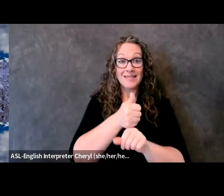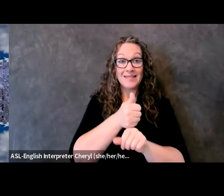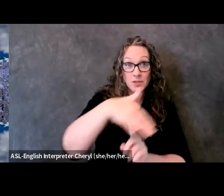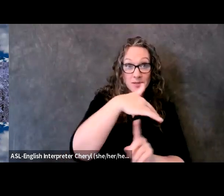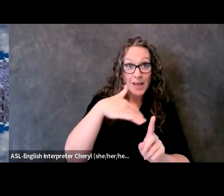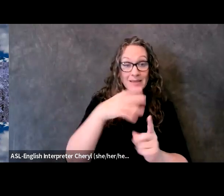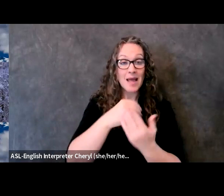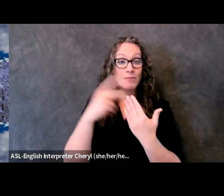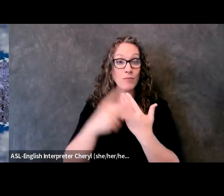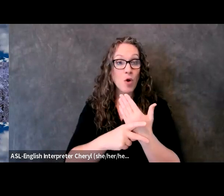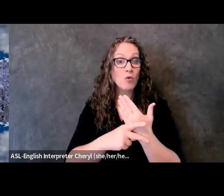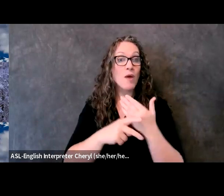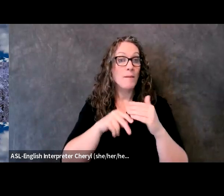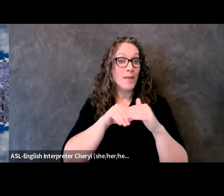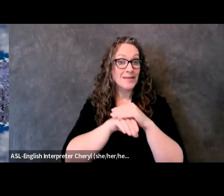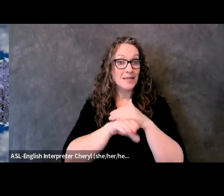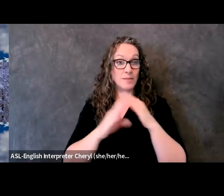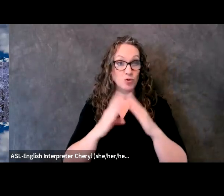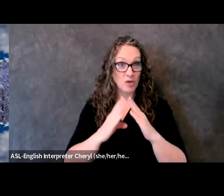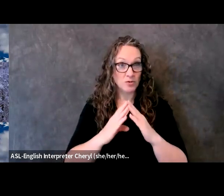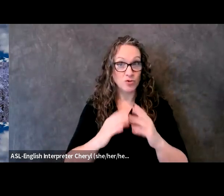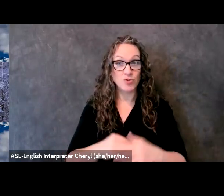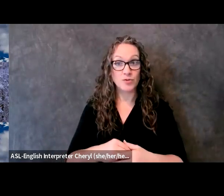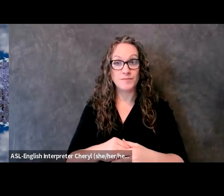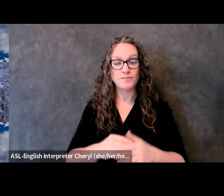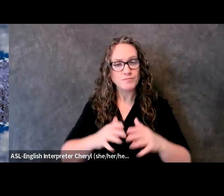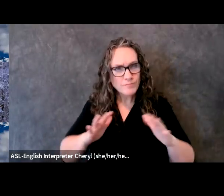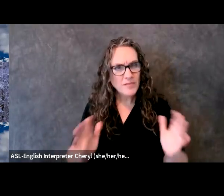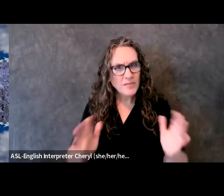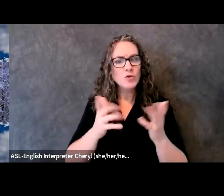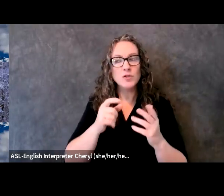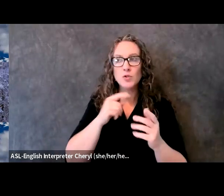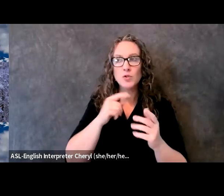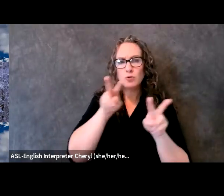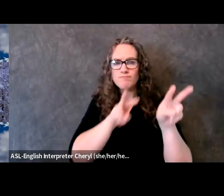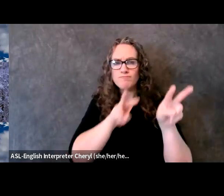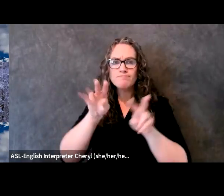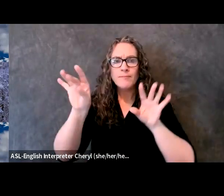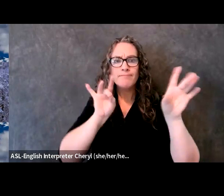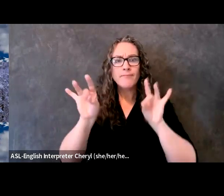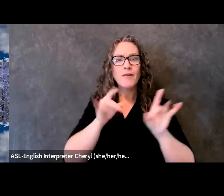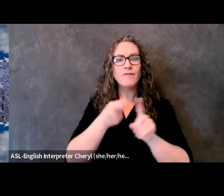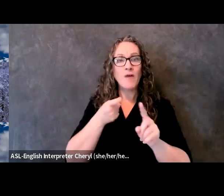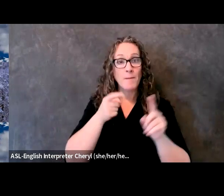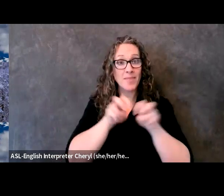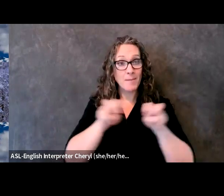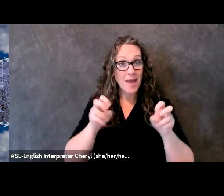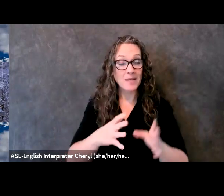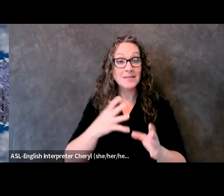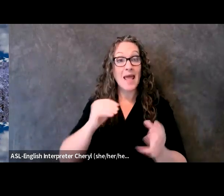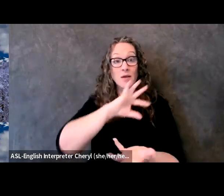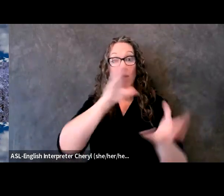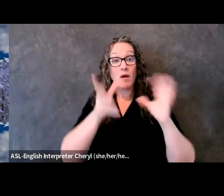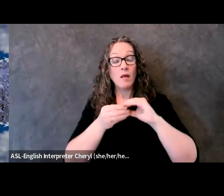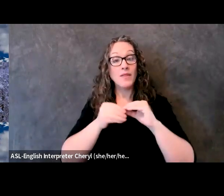programmatically accessible shelters. We encourage you today to find from the panelists as well as the symposium, and then